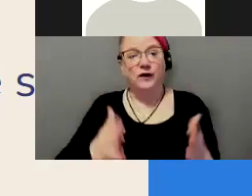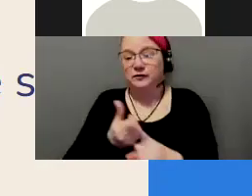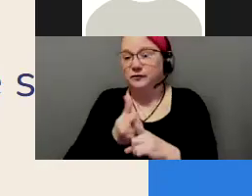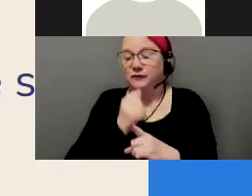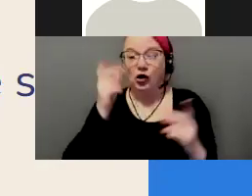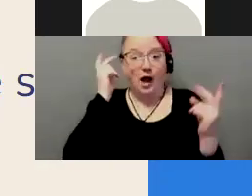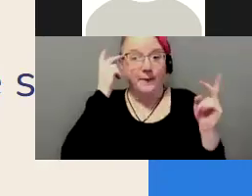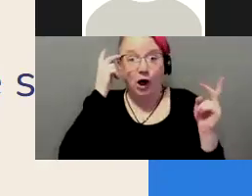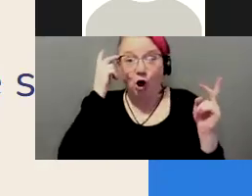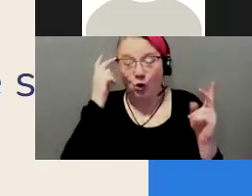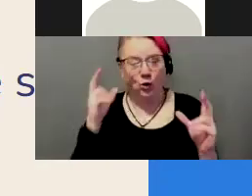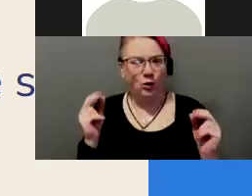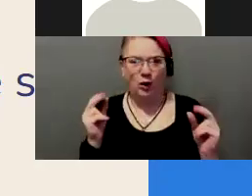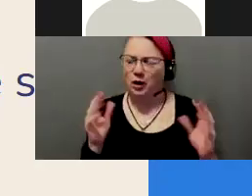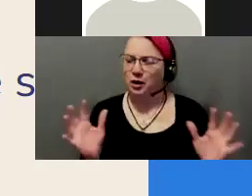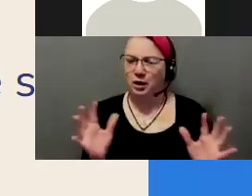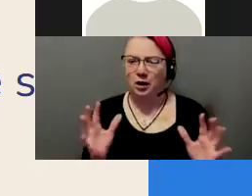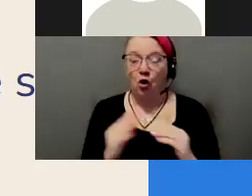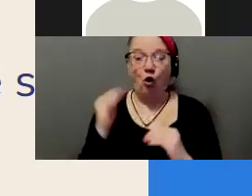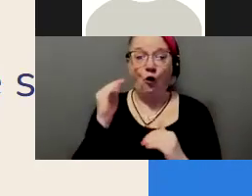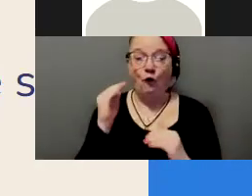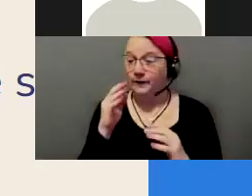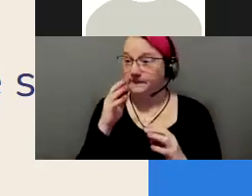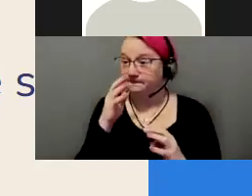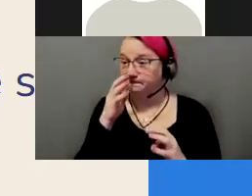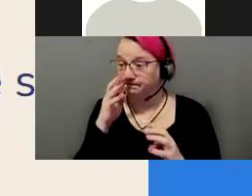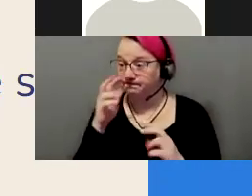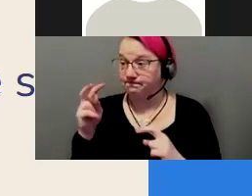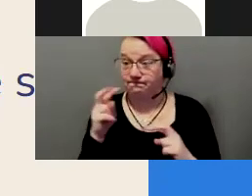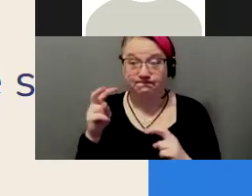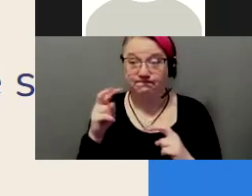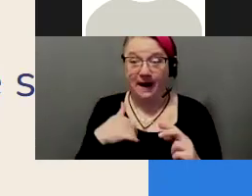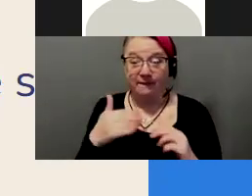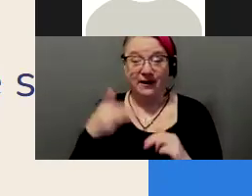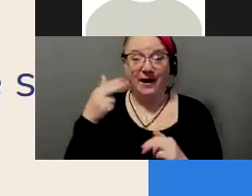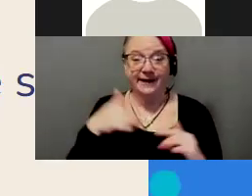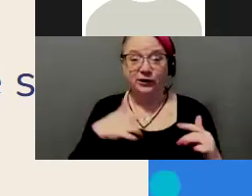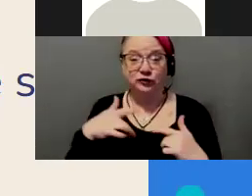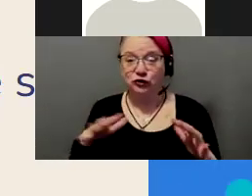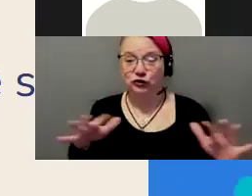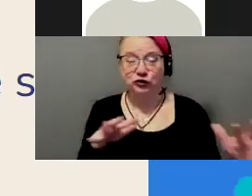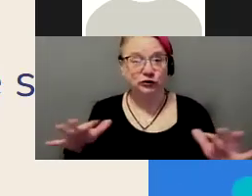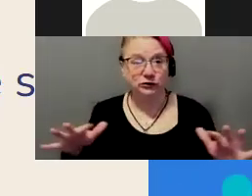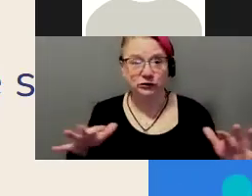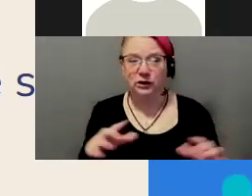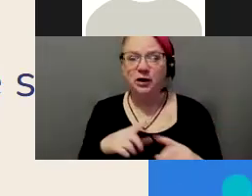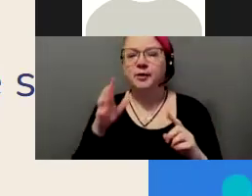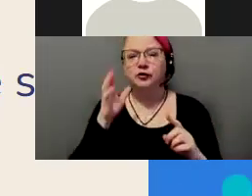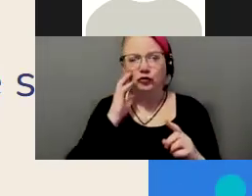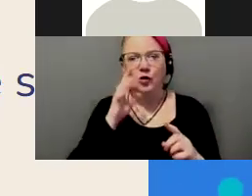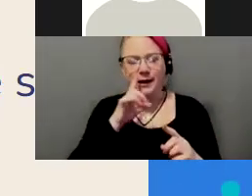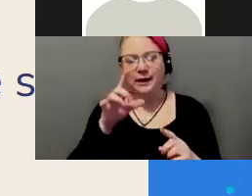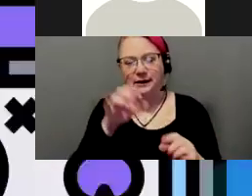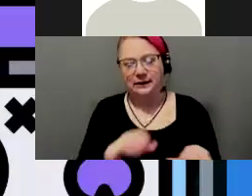paranoid or overly hypervigilant for having heightened concerns here, but just naming that the heightened concerns are